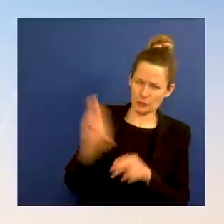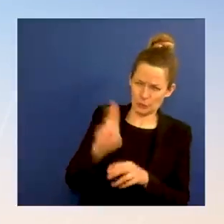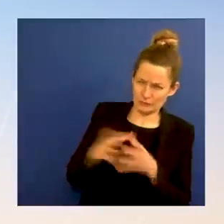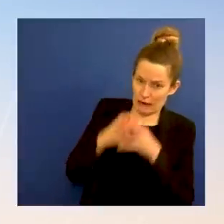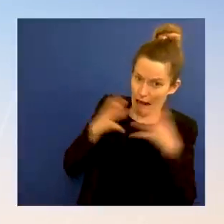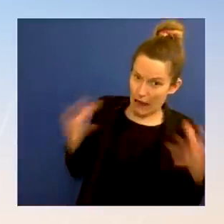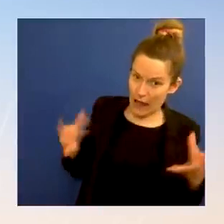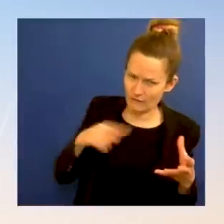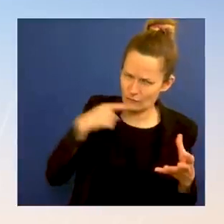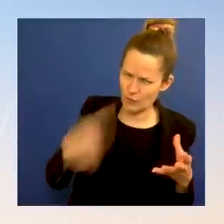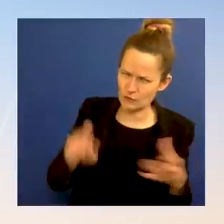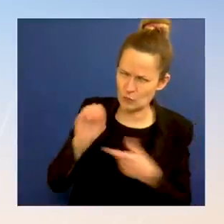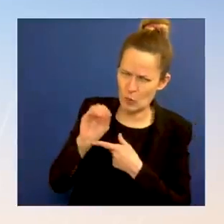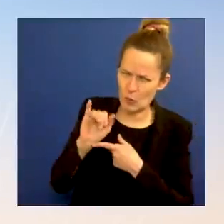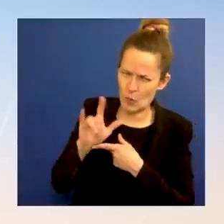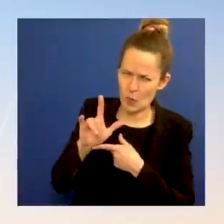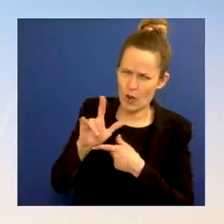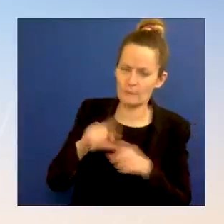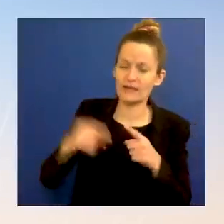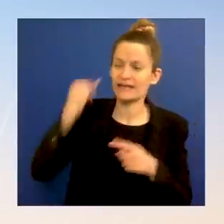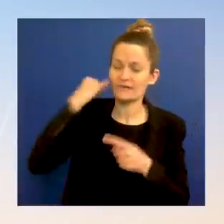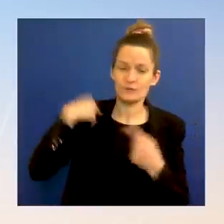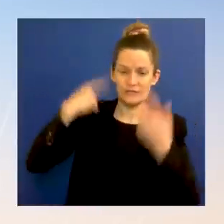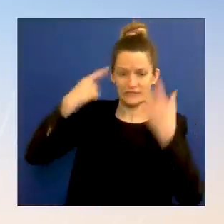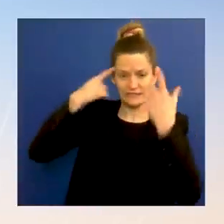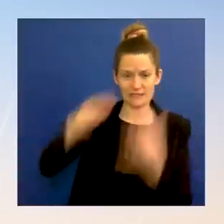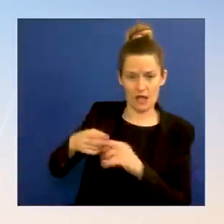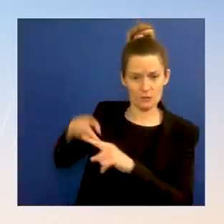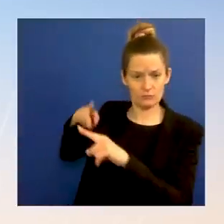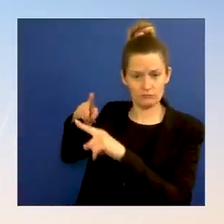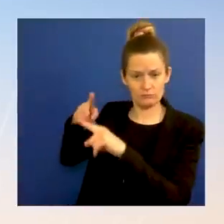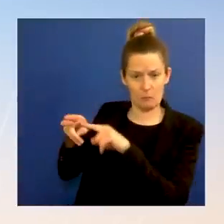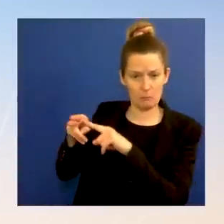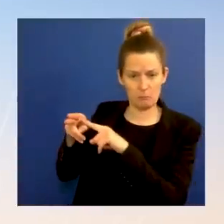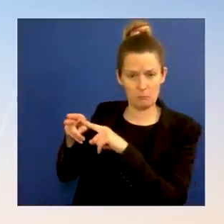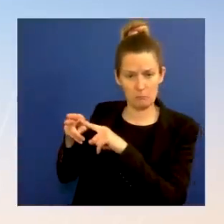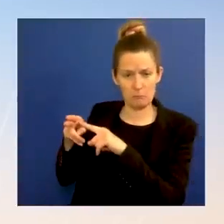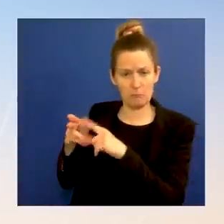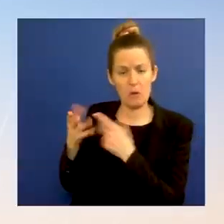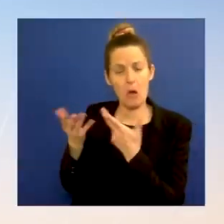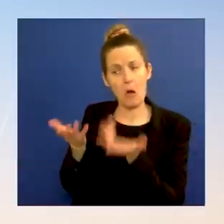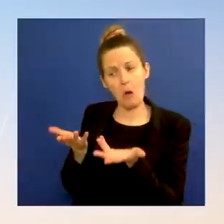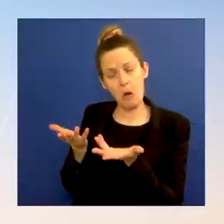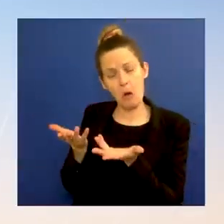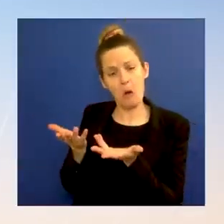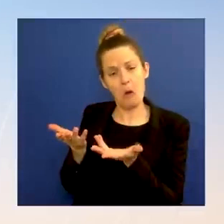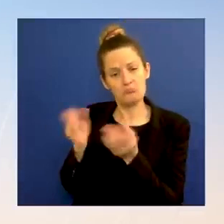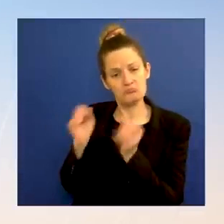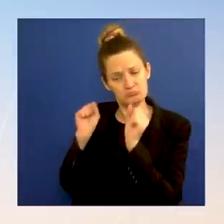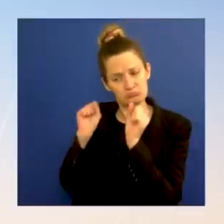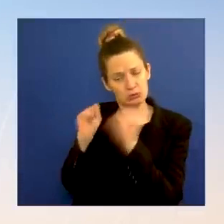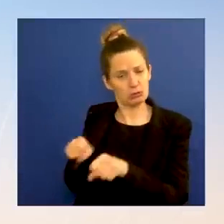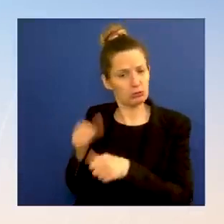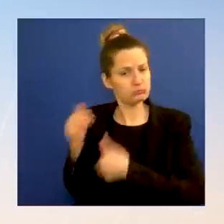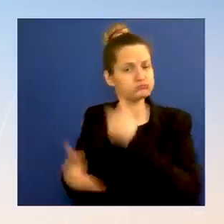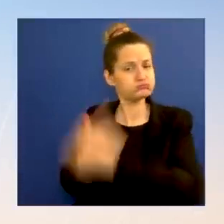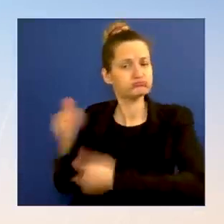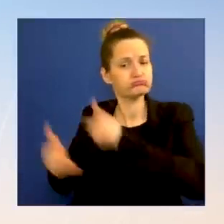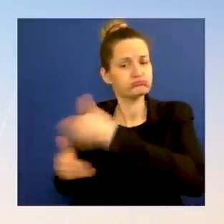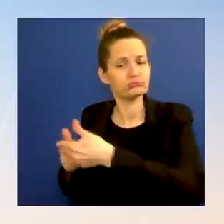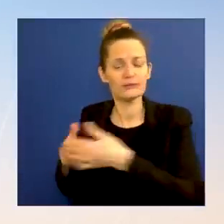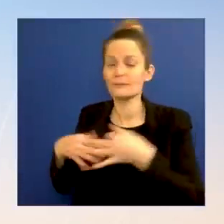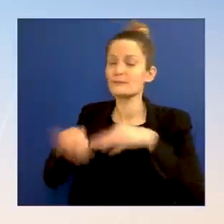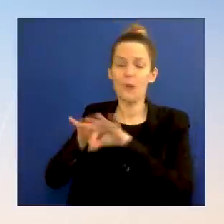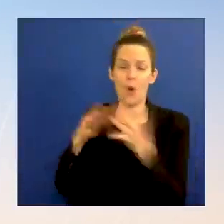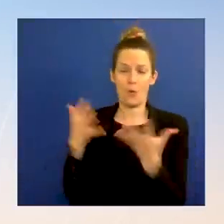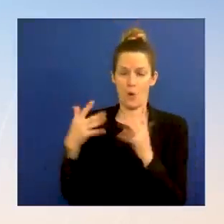of Russian energy. But what's really most important is that we maintain a steady supply of global energy. Last